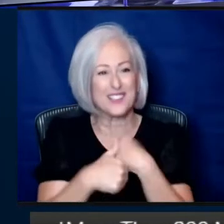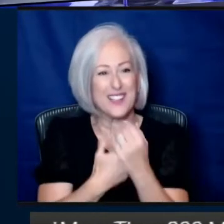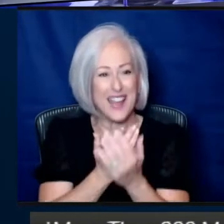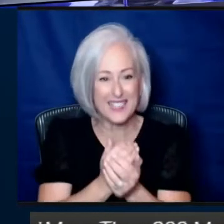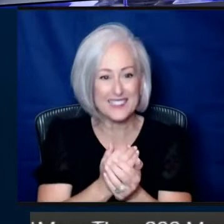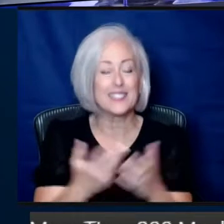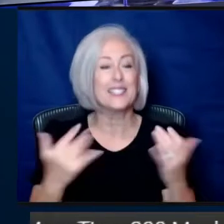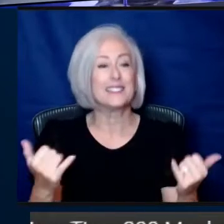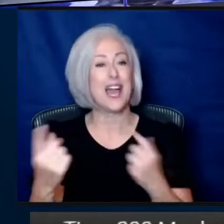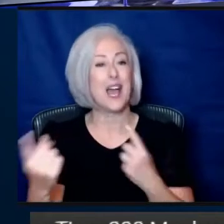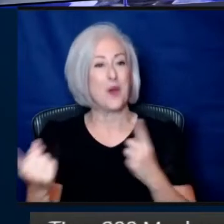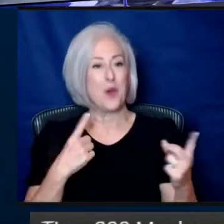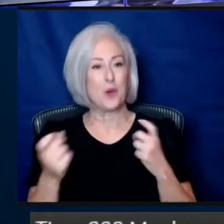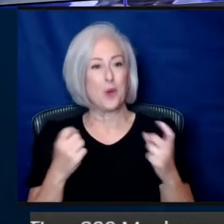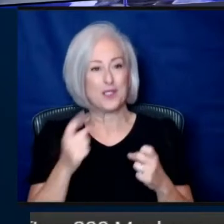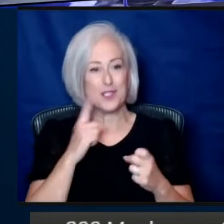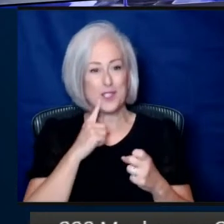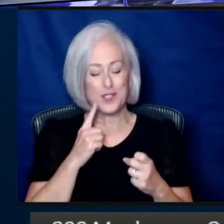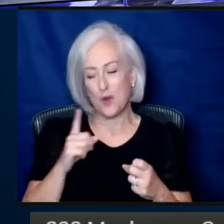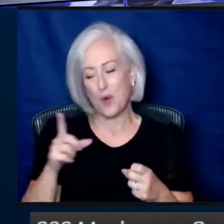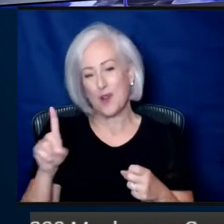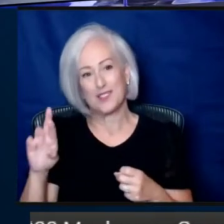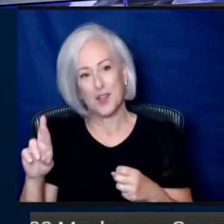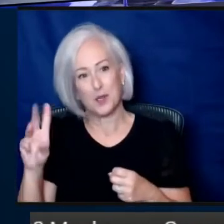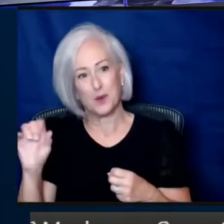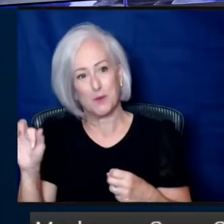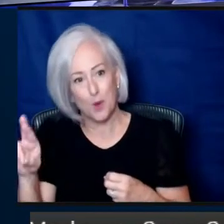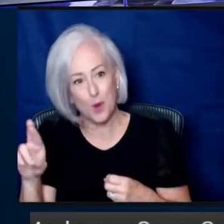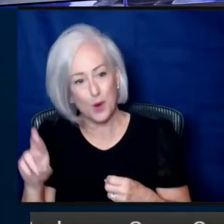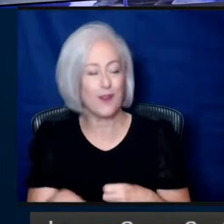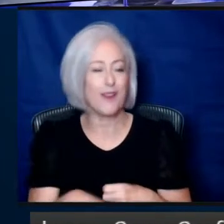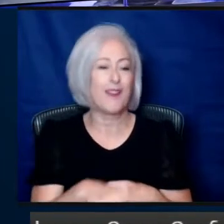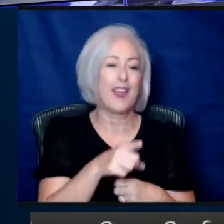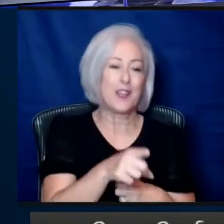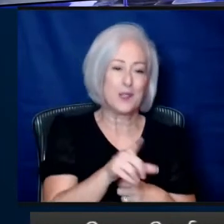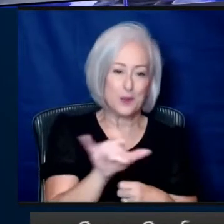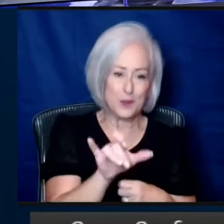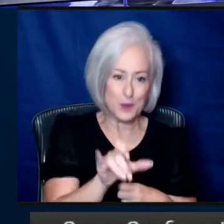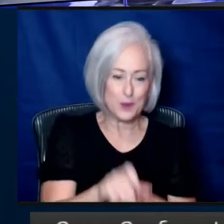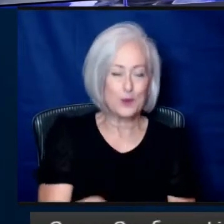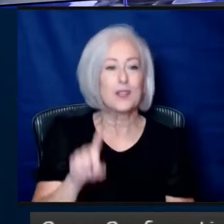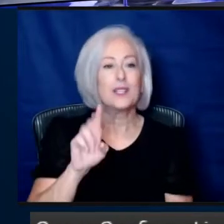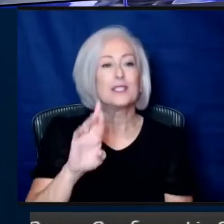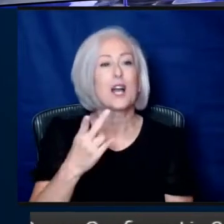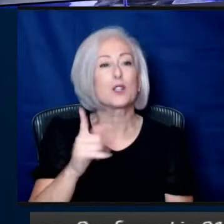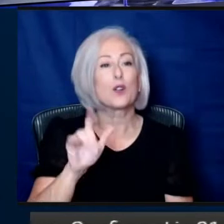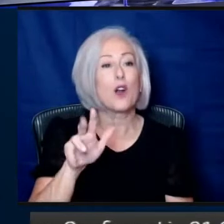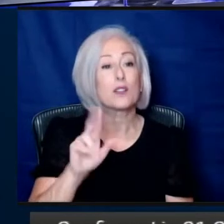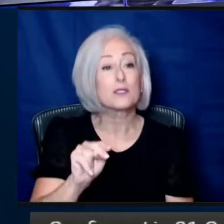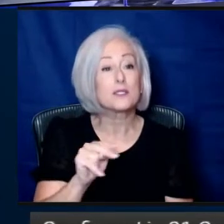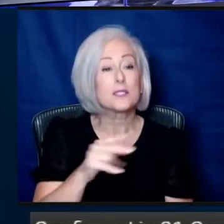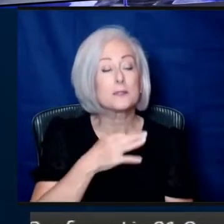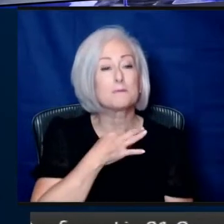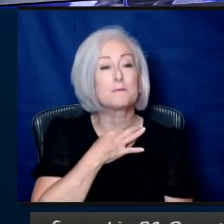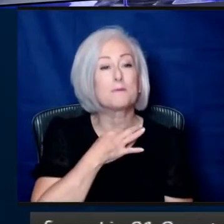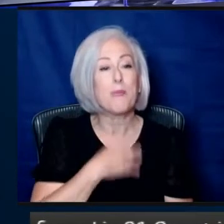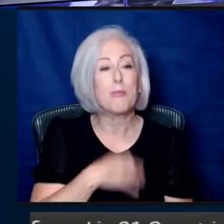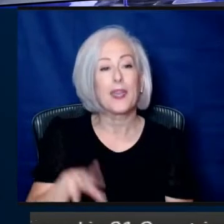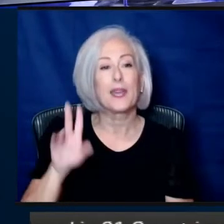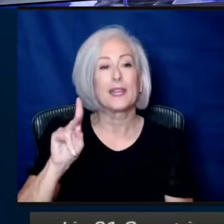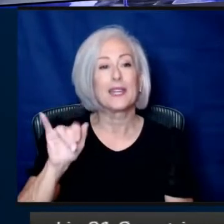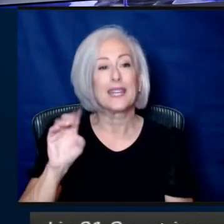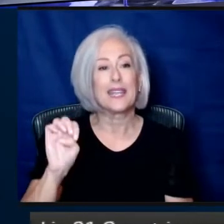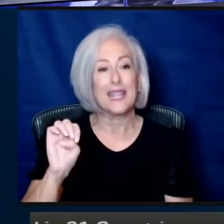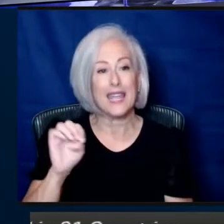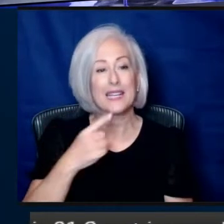both for you and Dr. Boyer. I'm going to ask this one to Dr. Hawkinson. Yeah. Let's see. Katie writes,